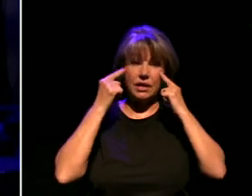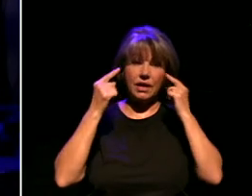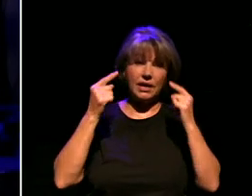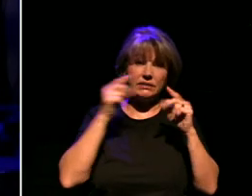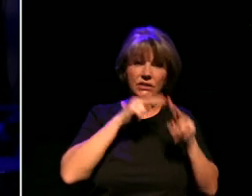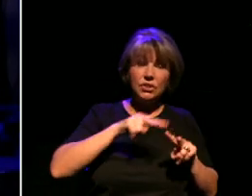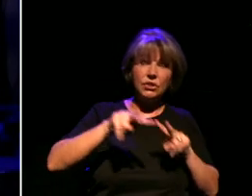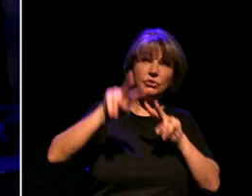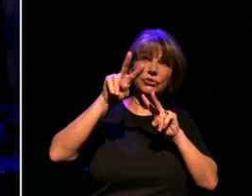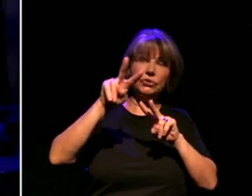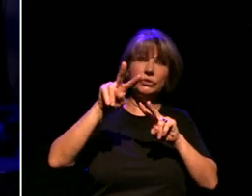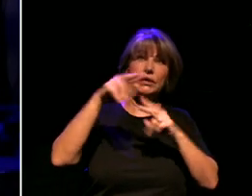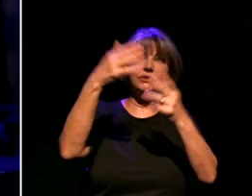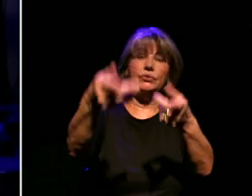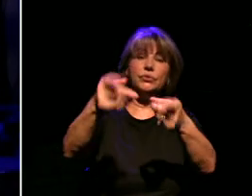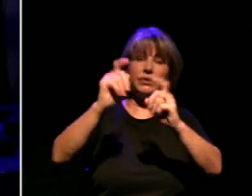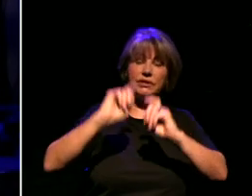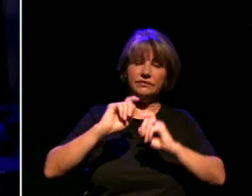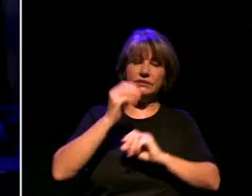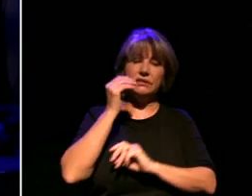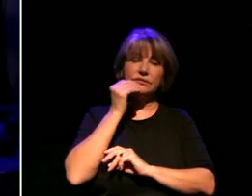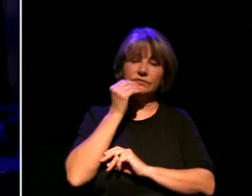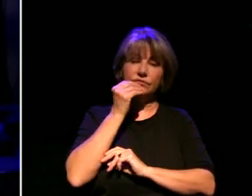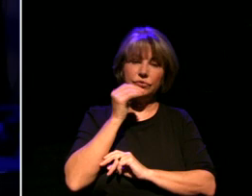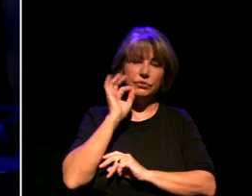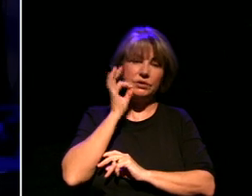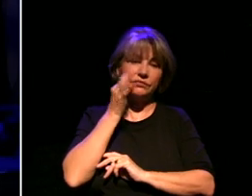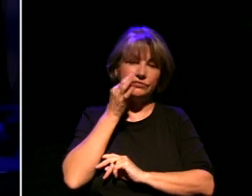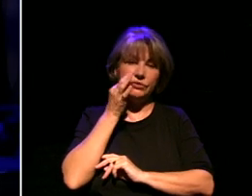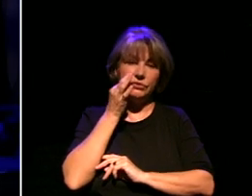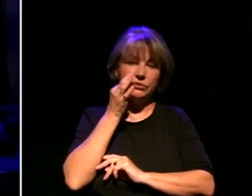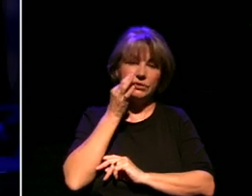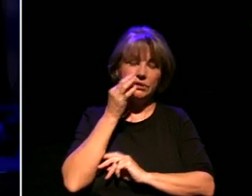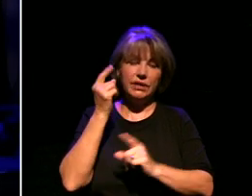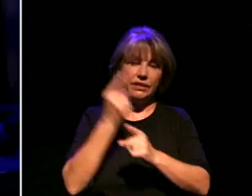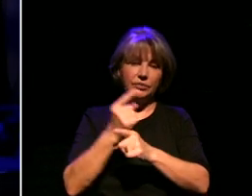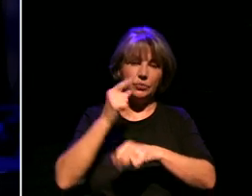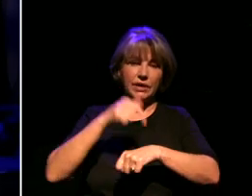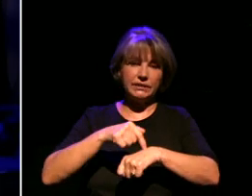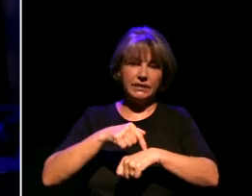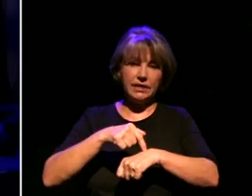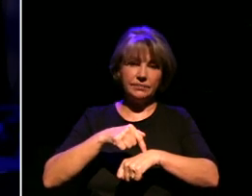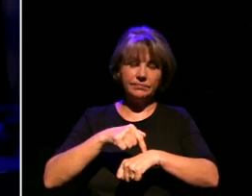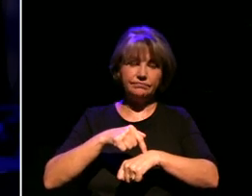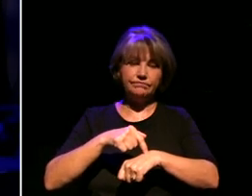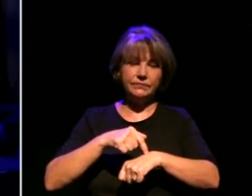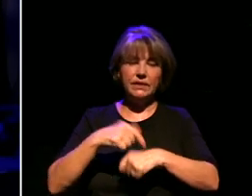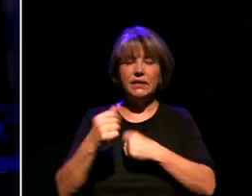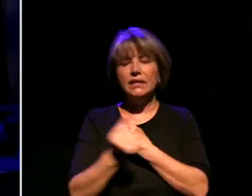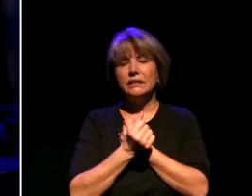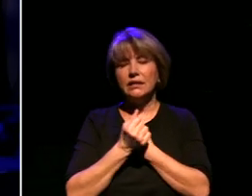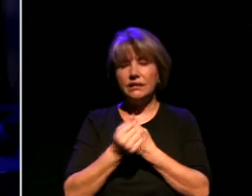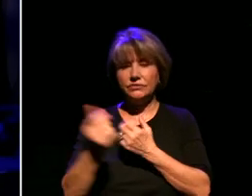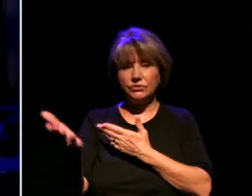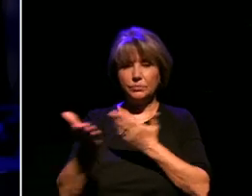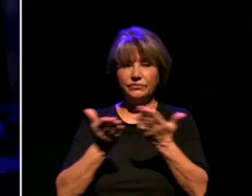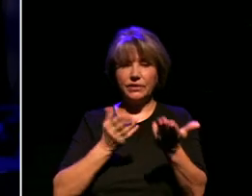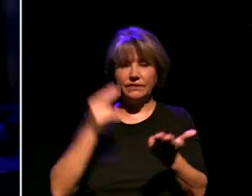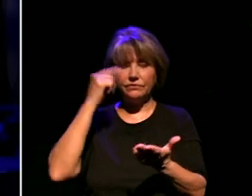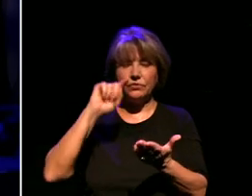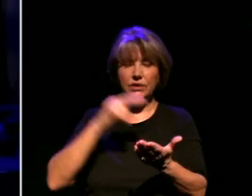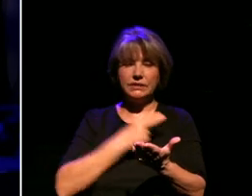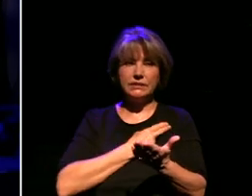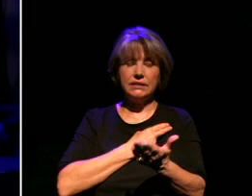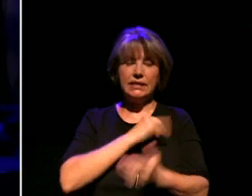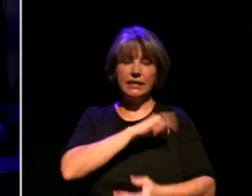their food or their fruit in due season. I mean, we have a God who loves to give us and loves to provide for us. Now, in